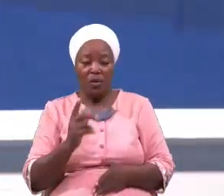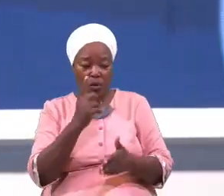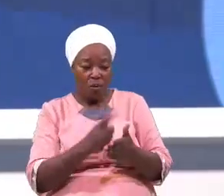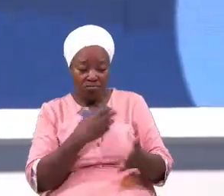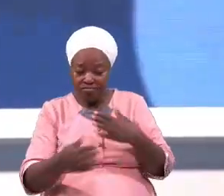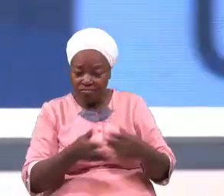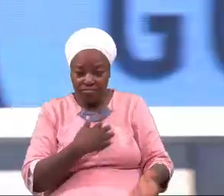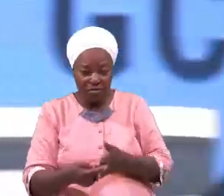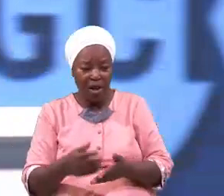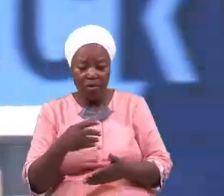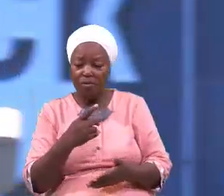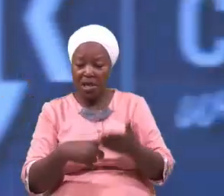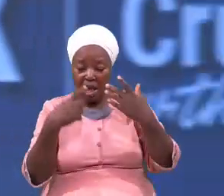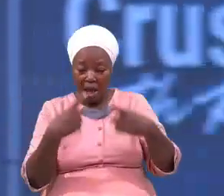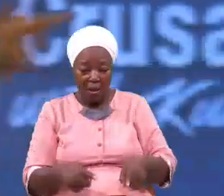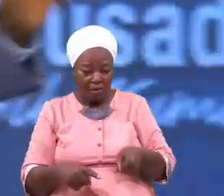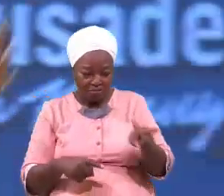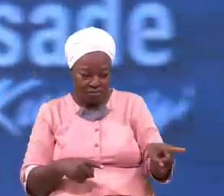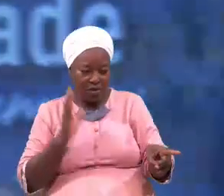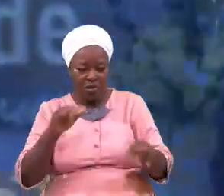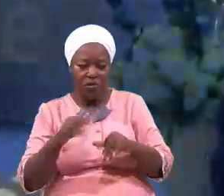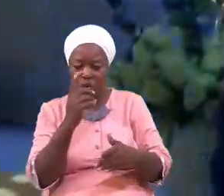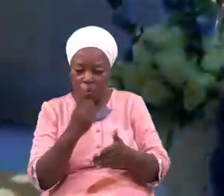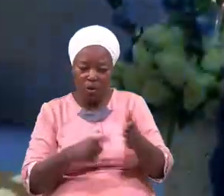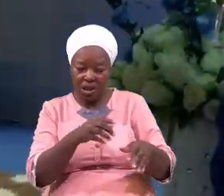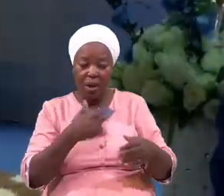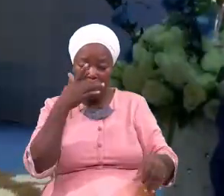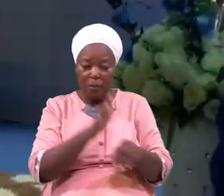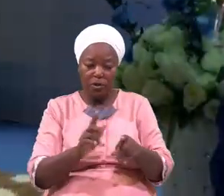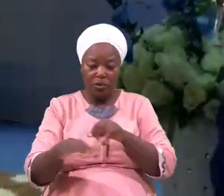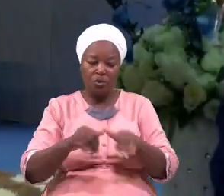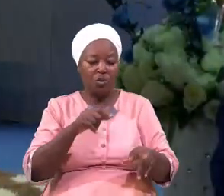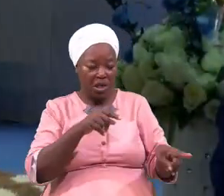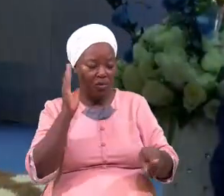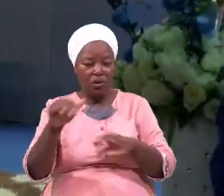Whatever happens, he will do what he has said, he will do.